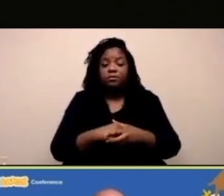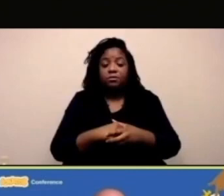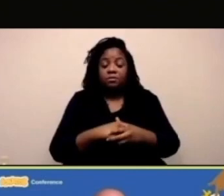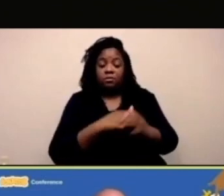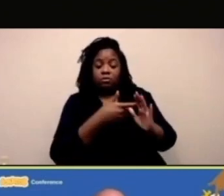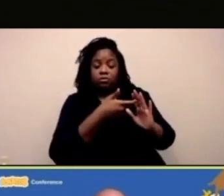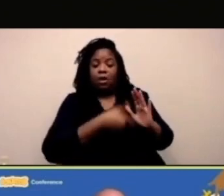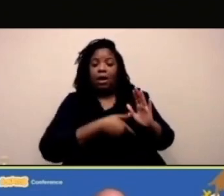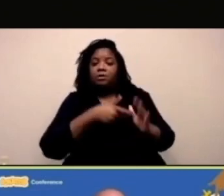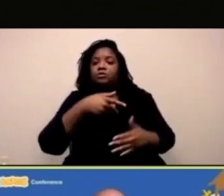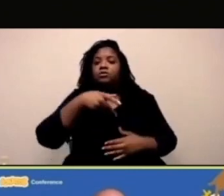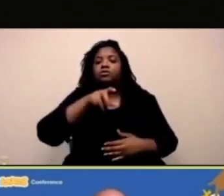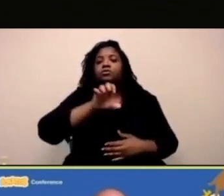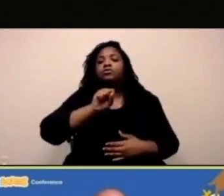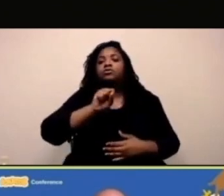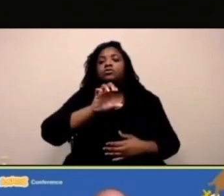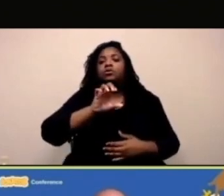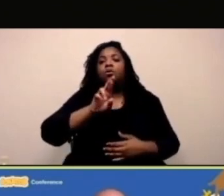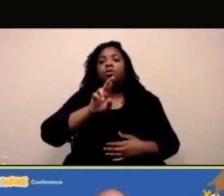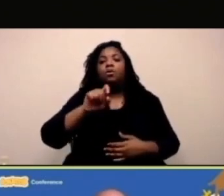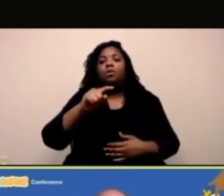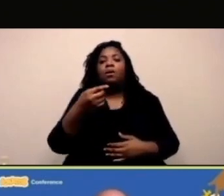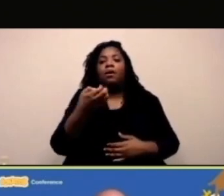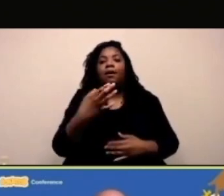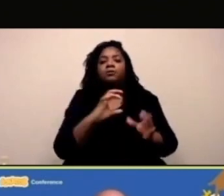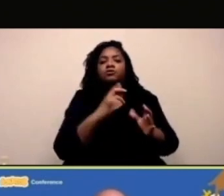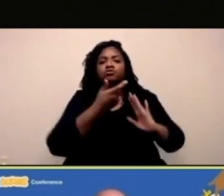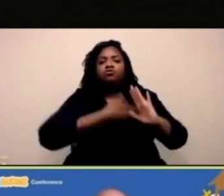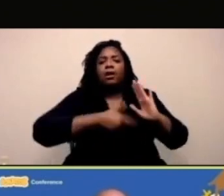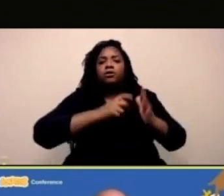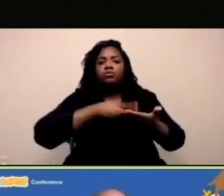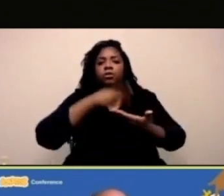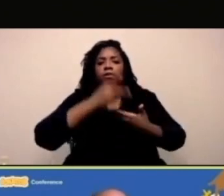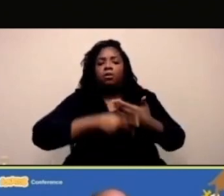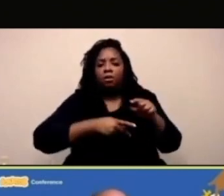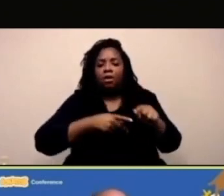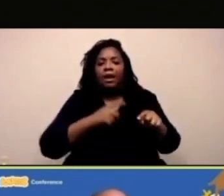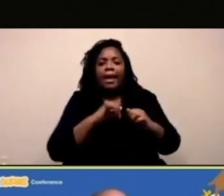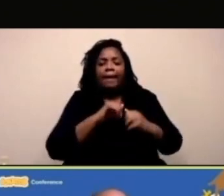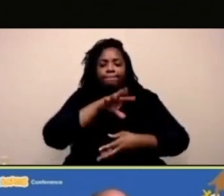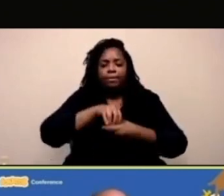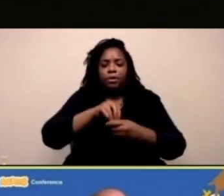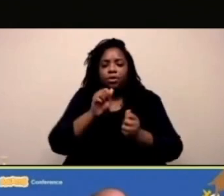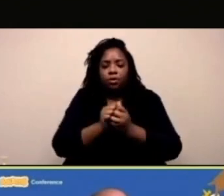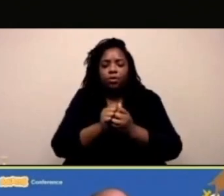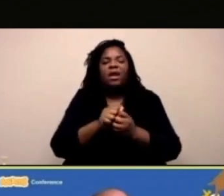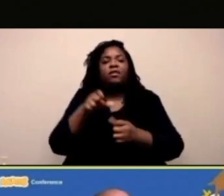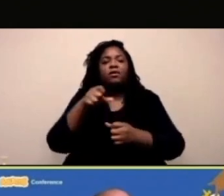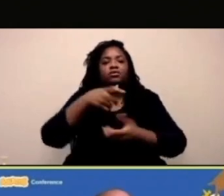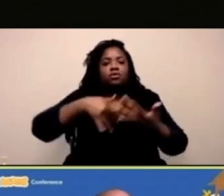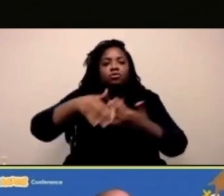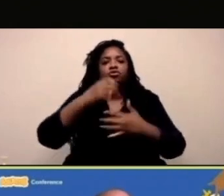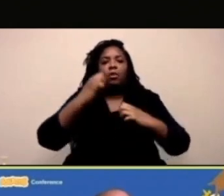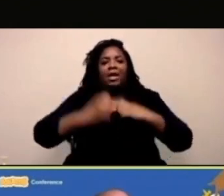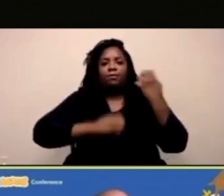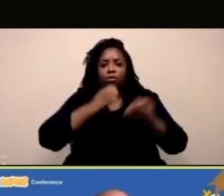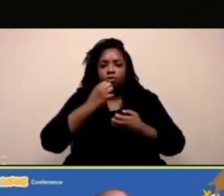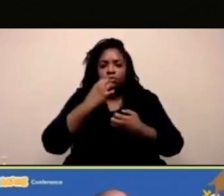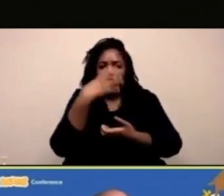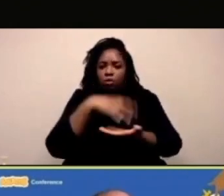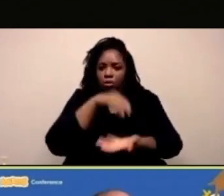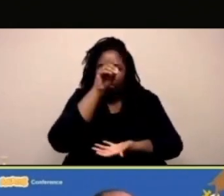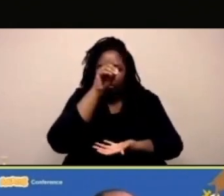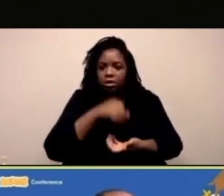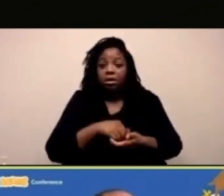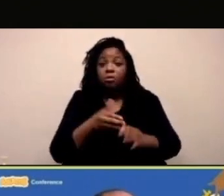Scratch Junior and computer science, integrate it into social emotional learning. But before we get started, I wanted to do just a quick